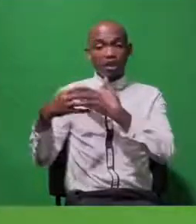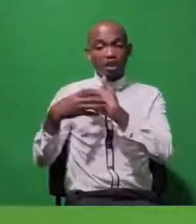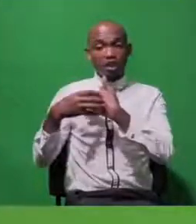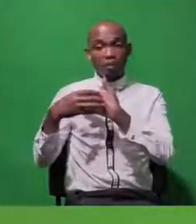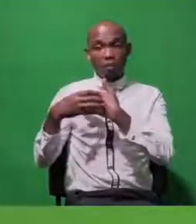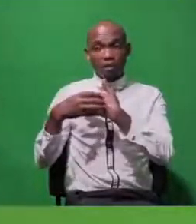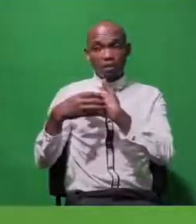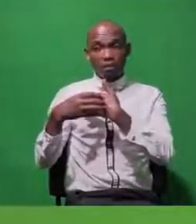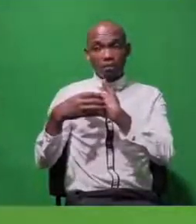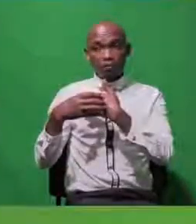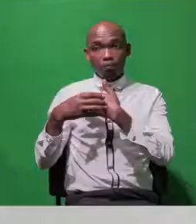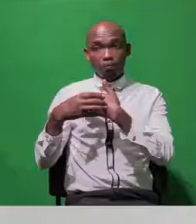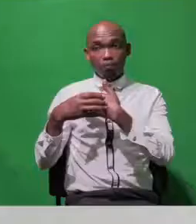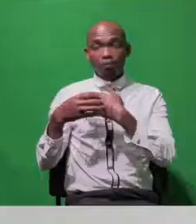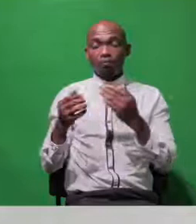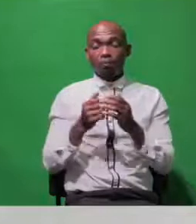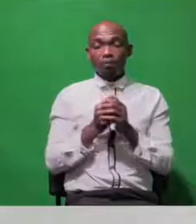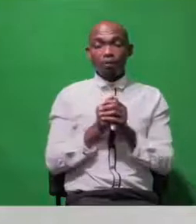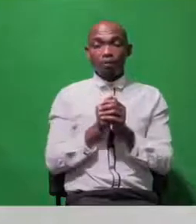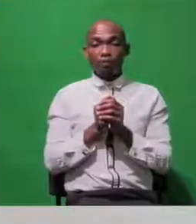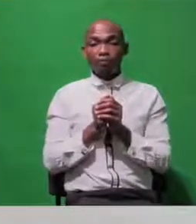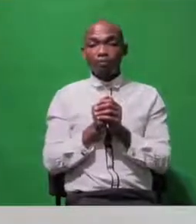be like this.